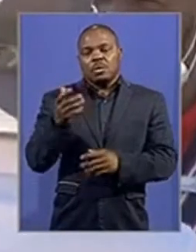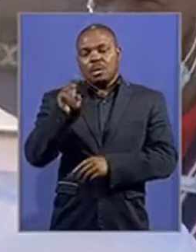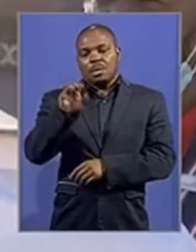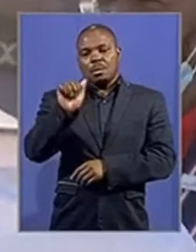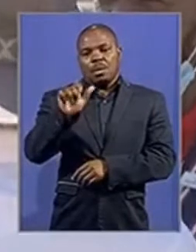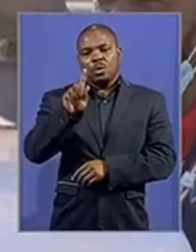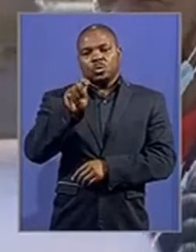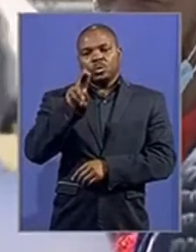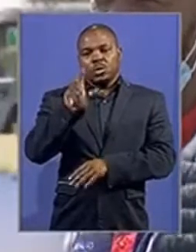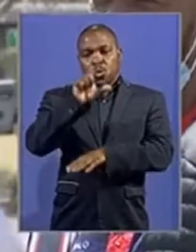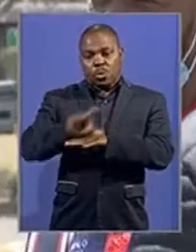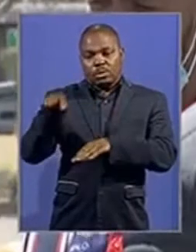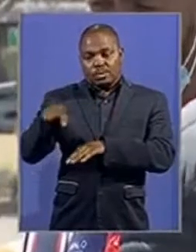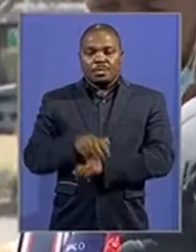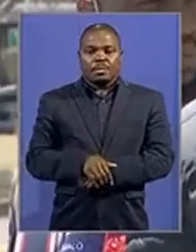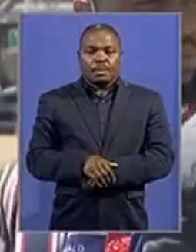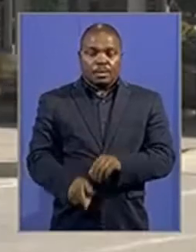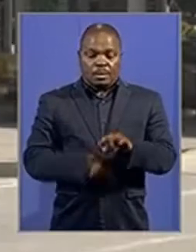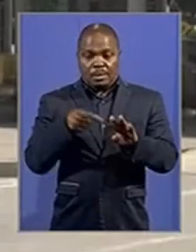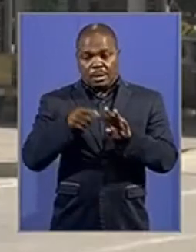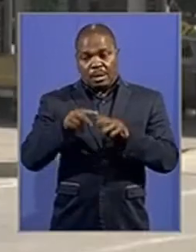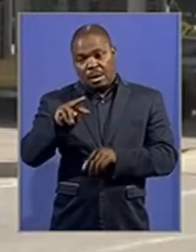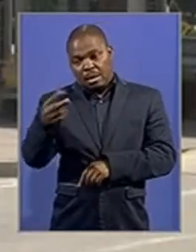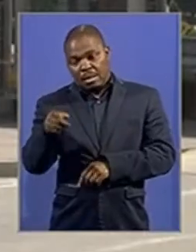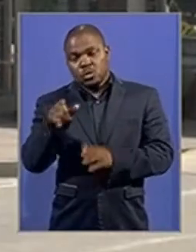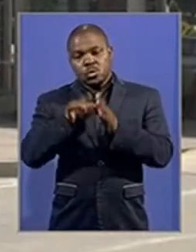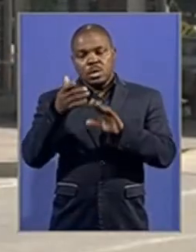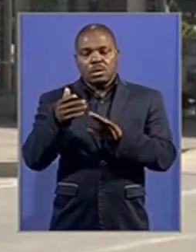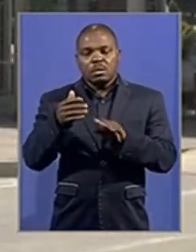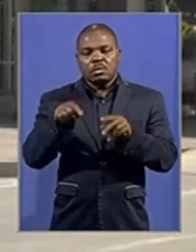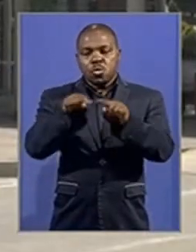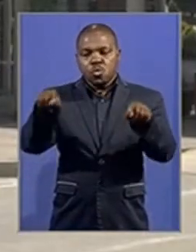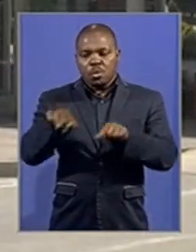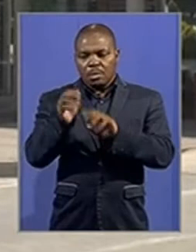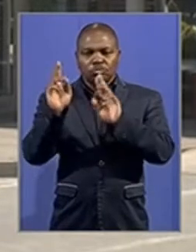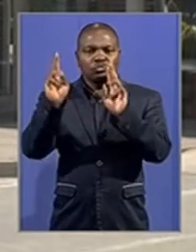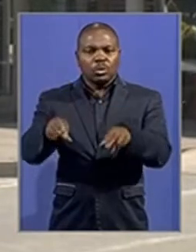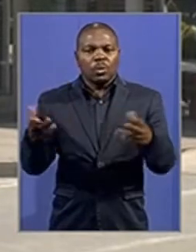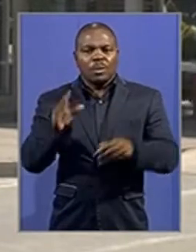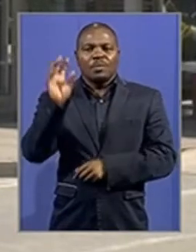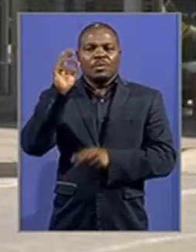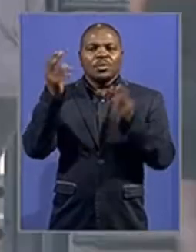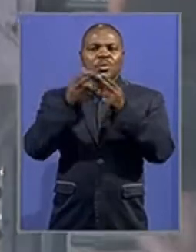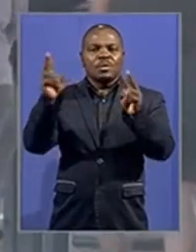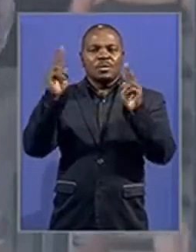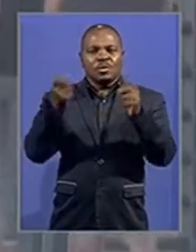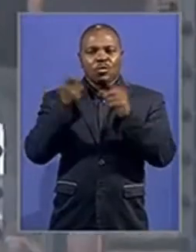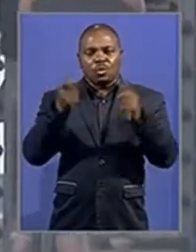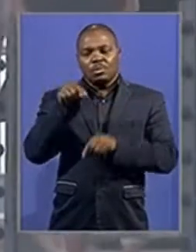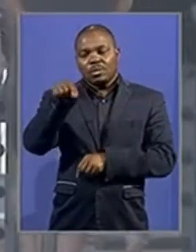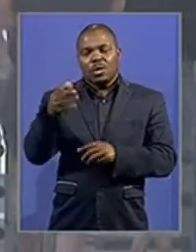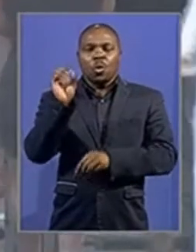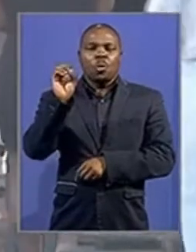of resources ensure that the University of Free State is the